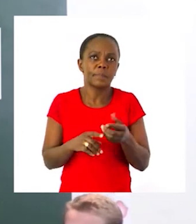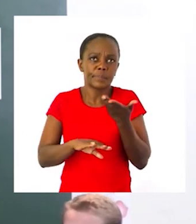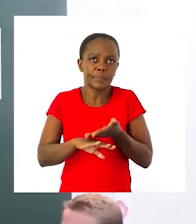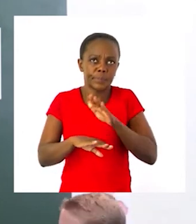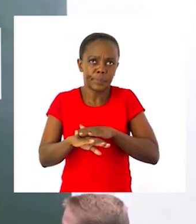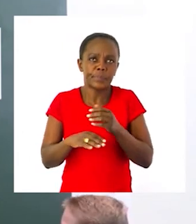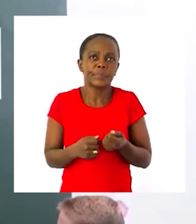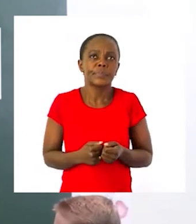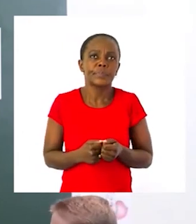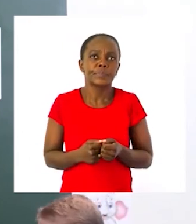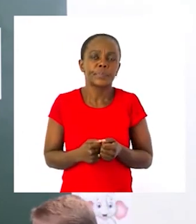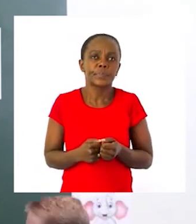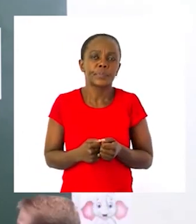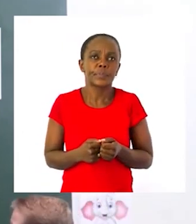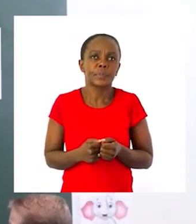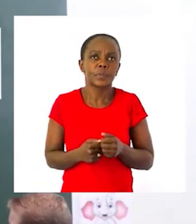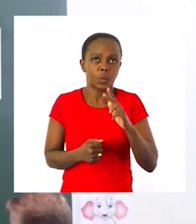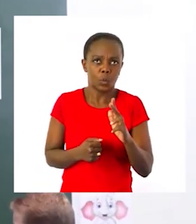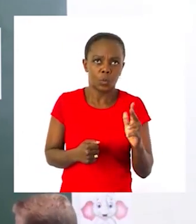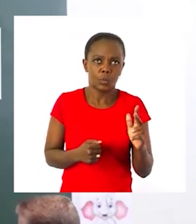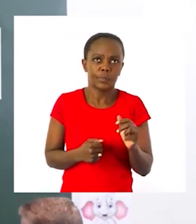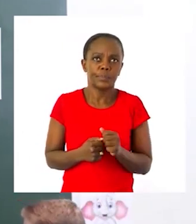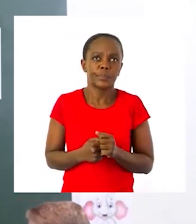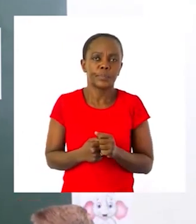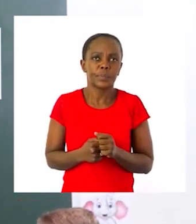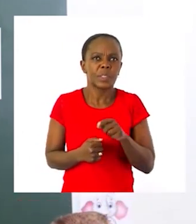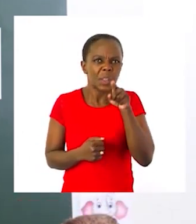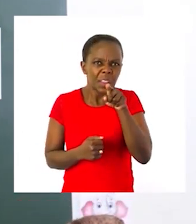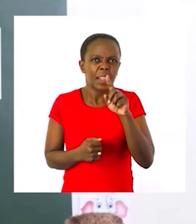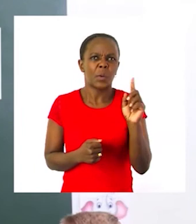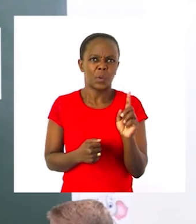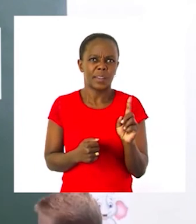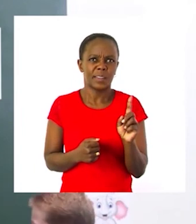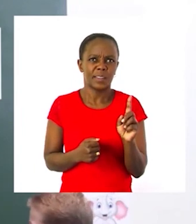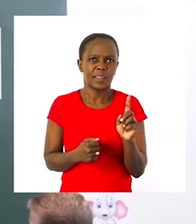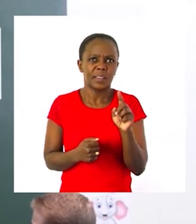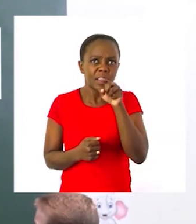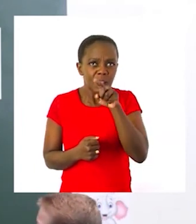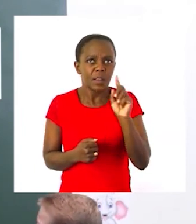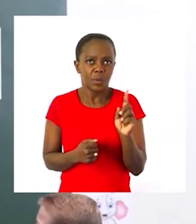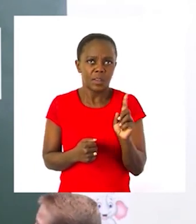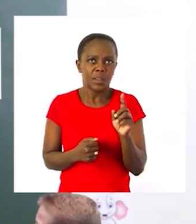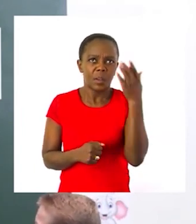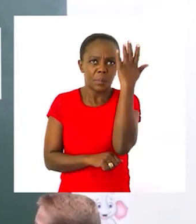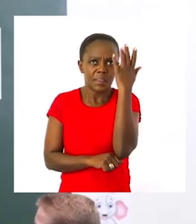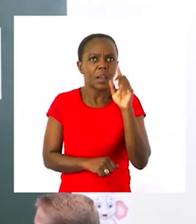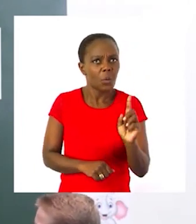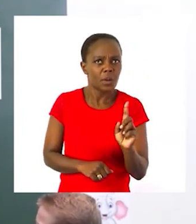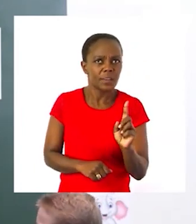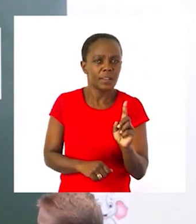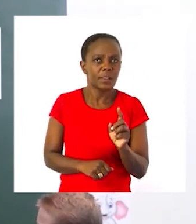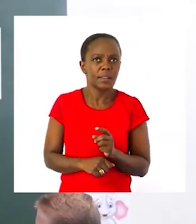the chalkboard of people. Can somebody name this picture? Grandma.